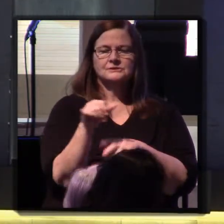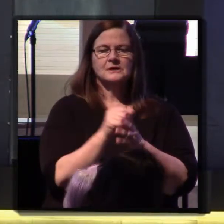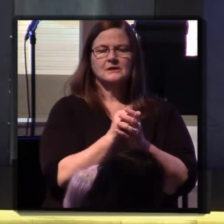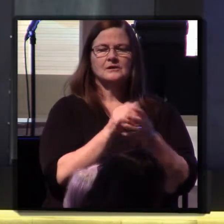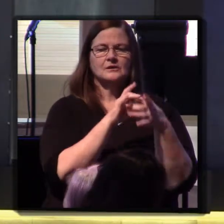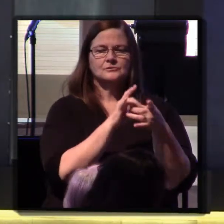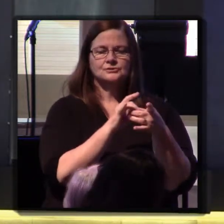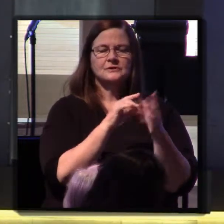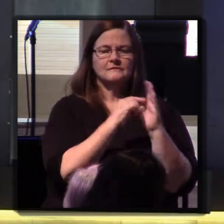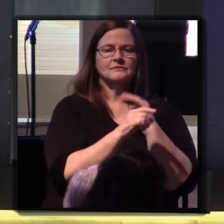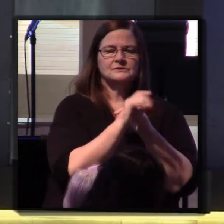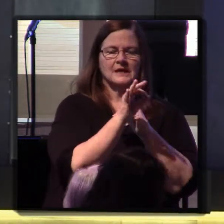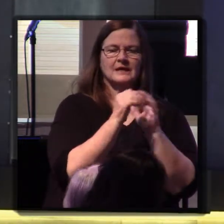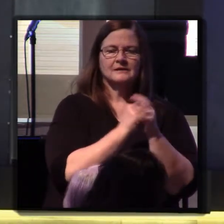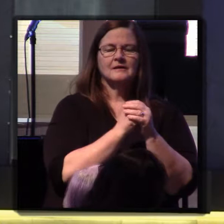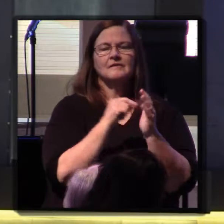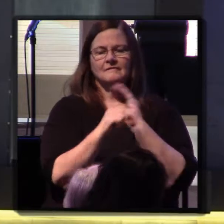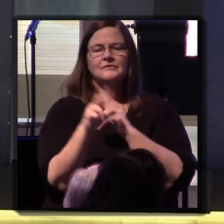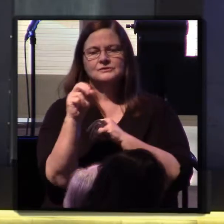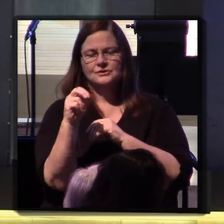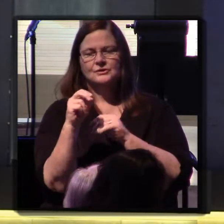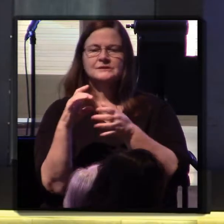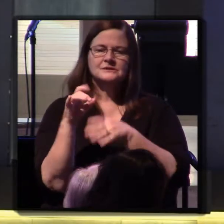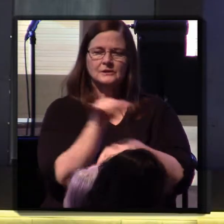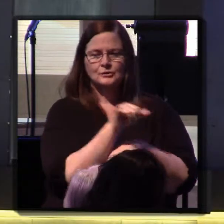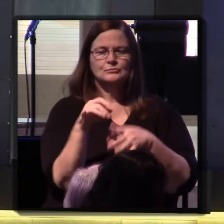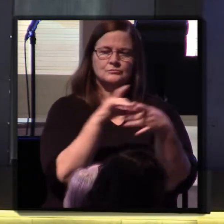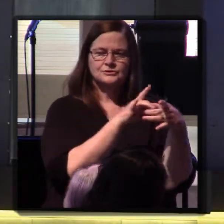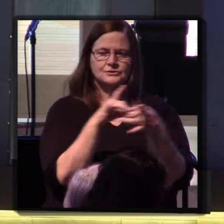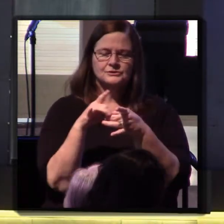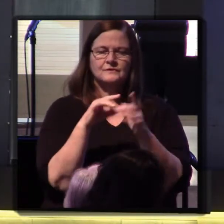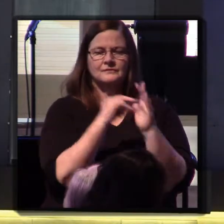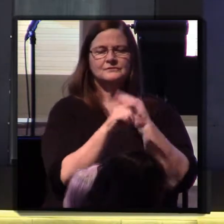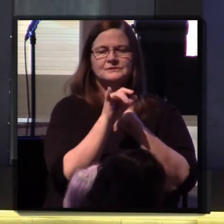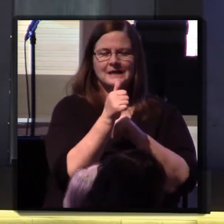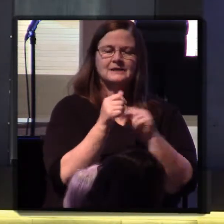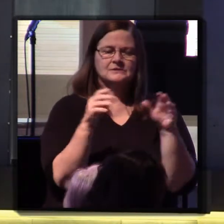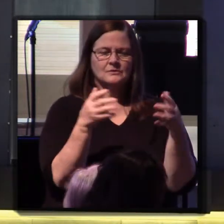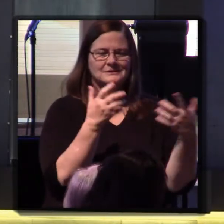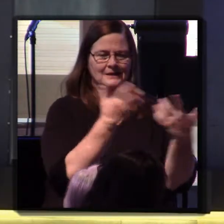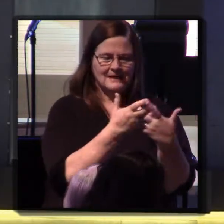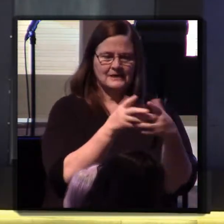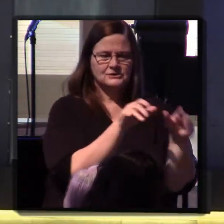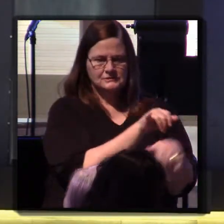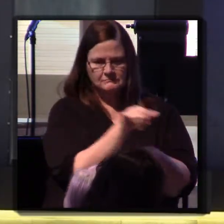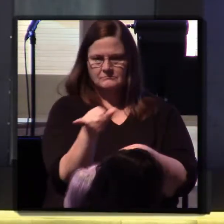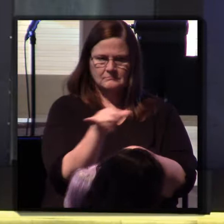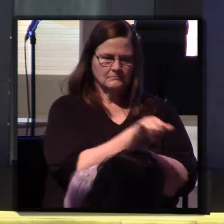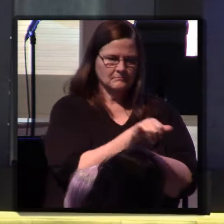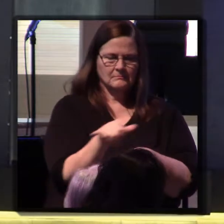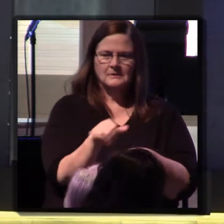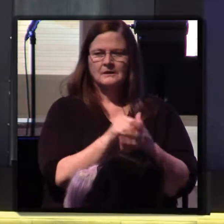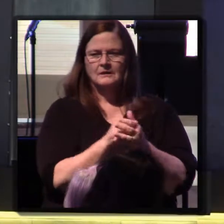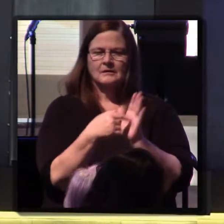verses 4 through 8. In 29, it's an allusion to verse 9, and then in verse 30, it's an allusion to verse